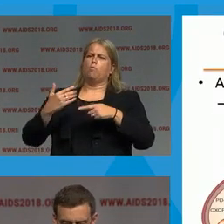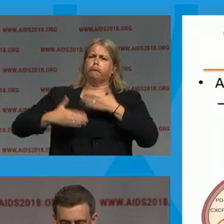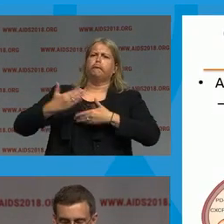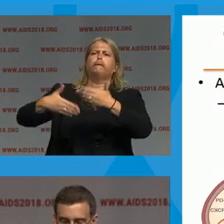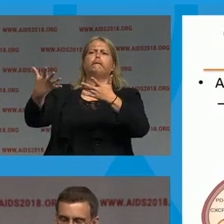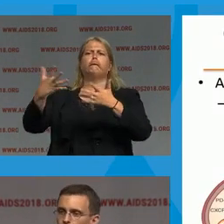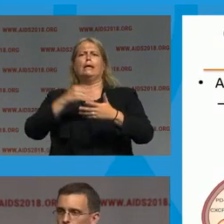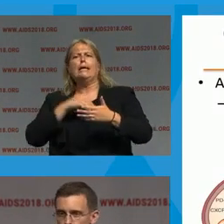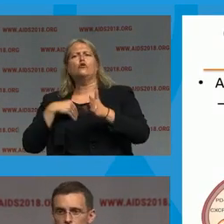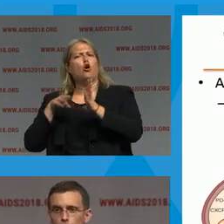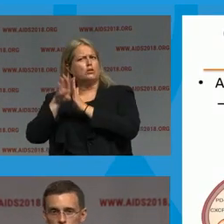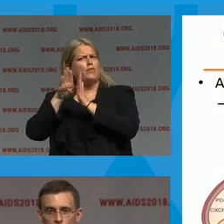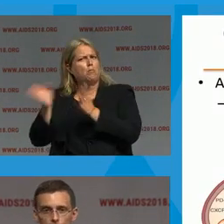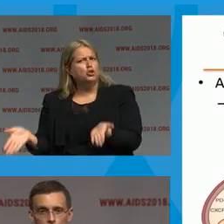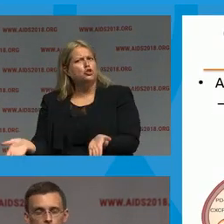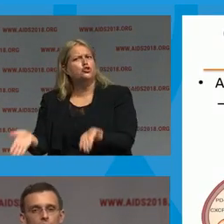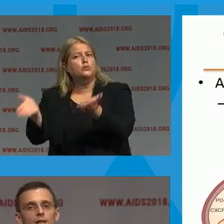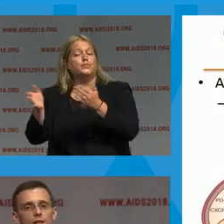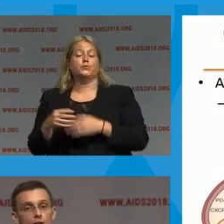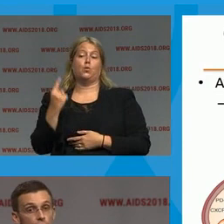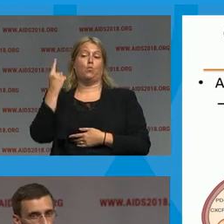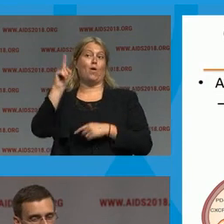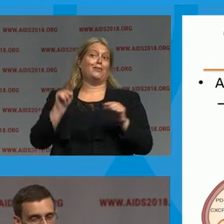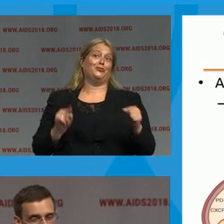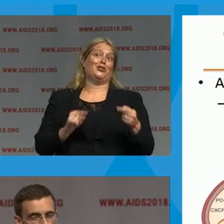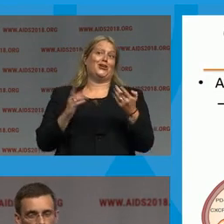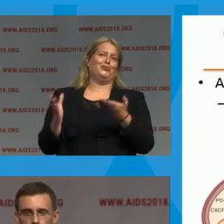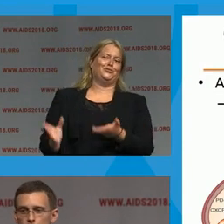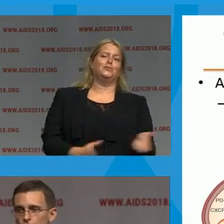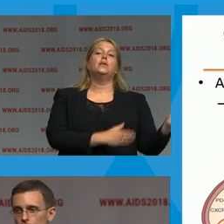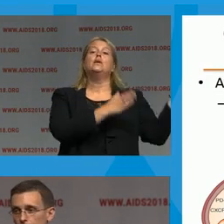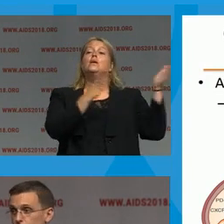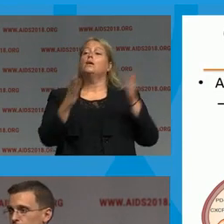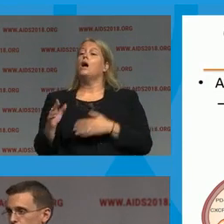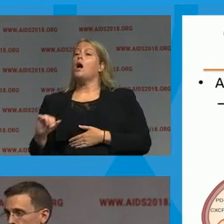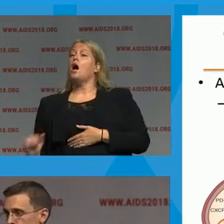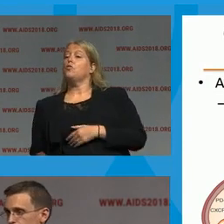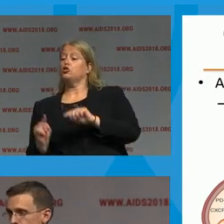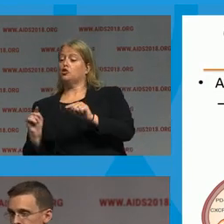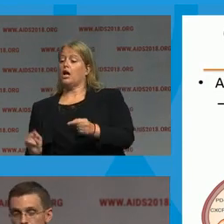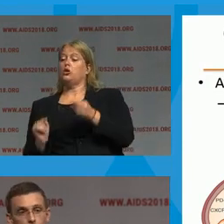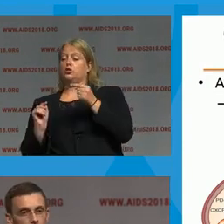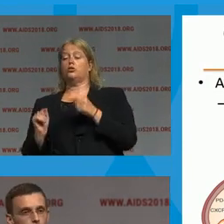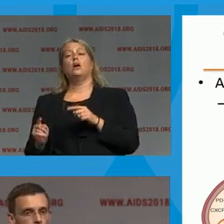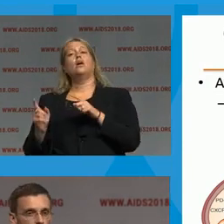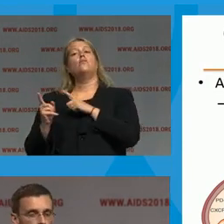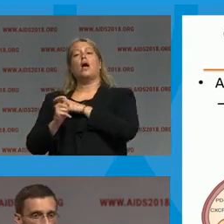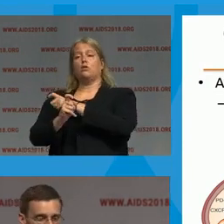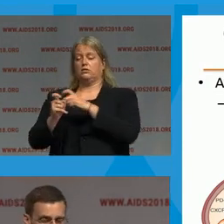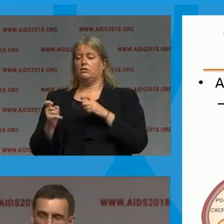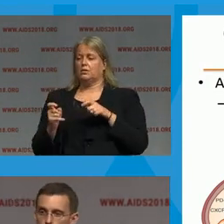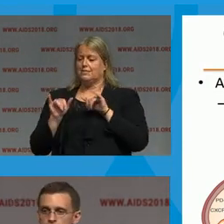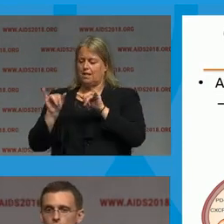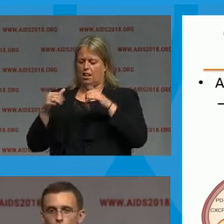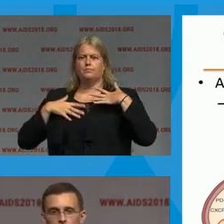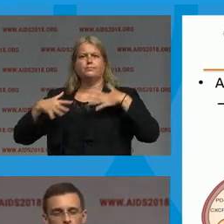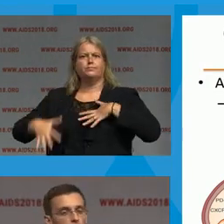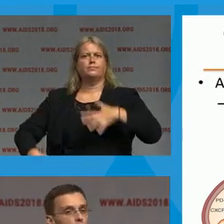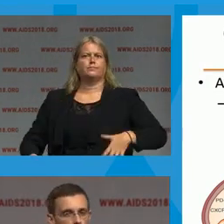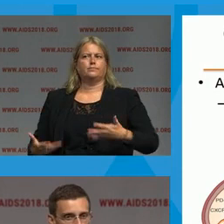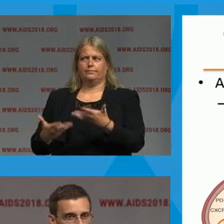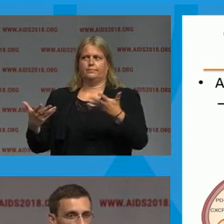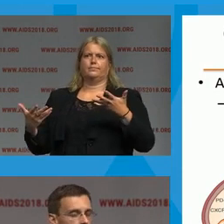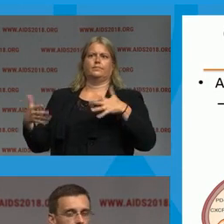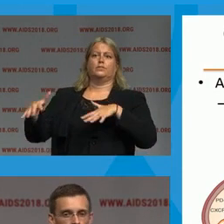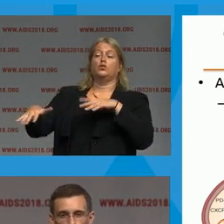development. So that's one challenge. The other challenge is that the virus persists in many parts of the body. So what